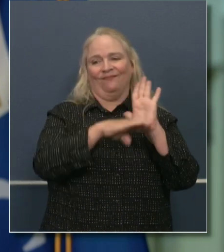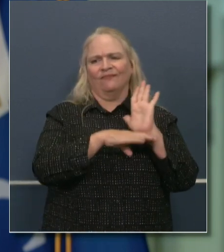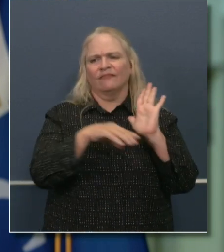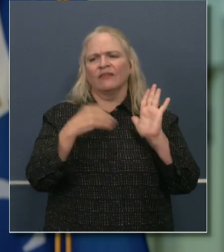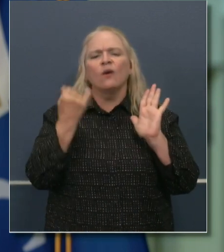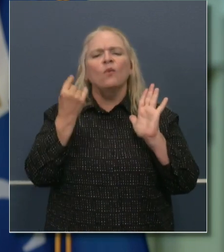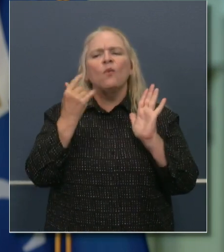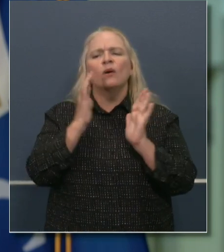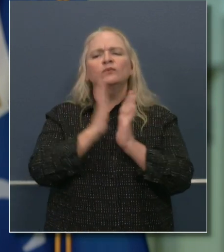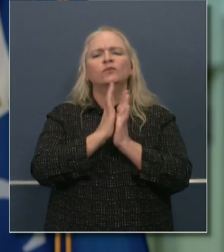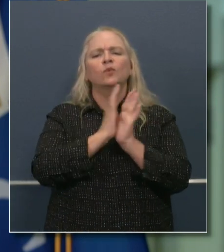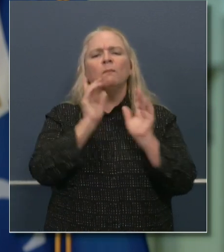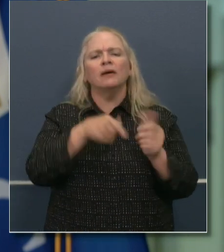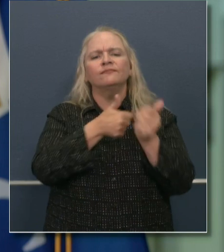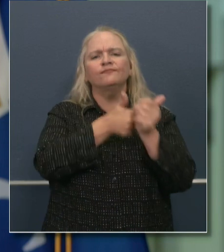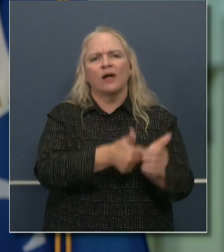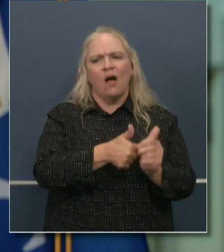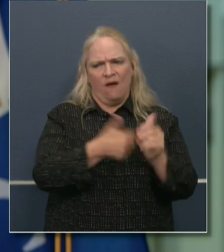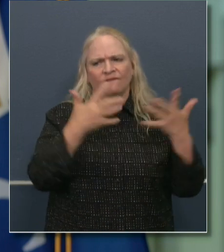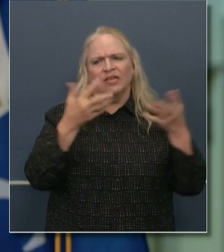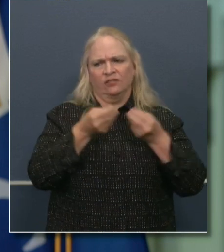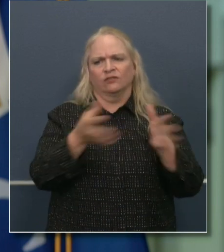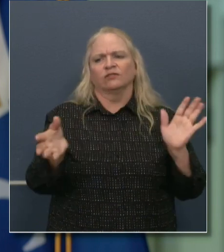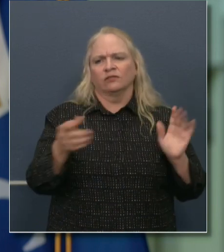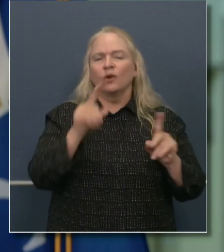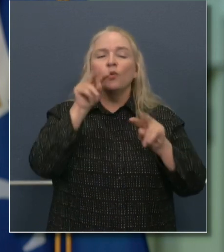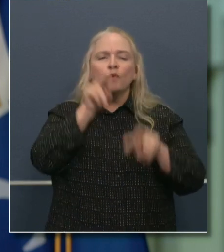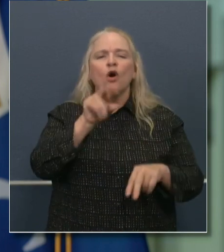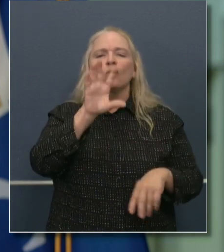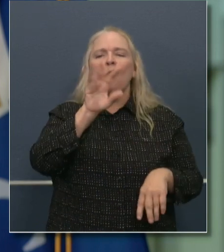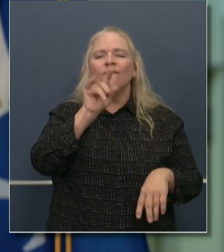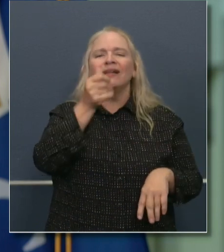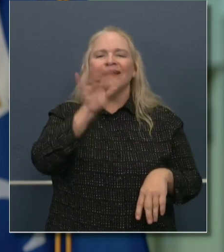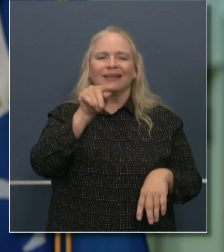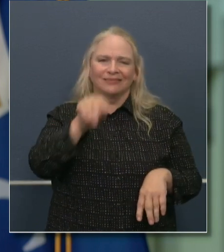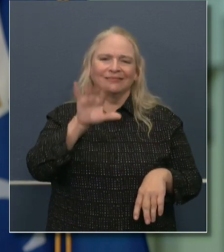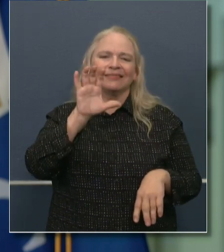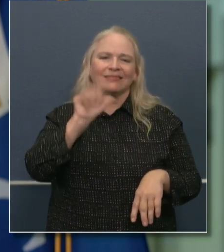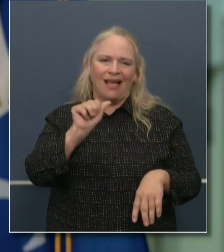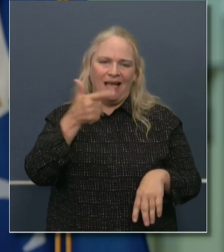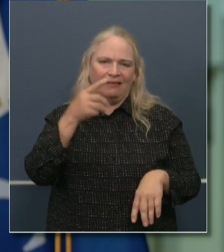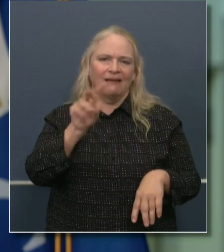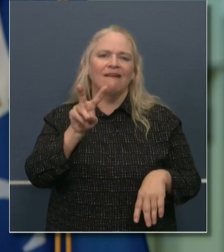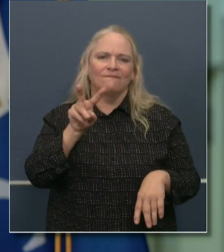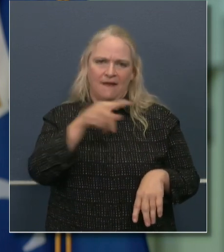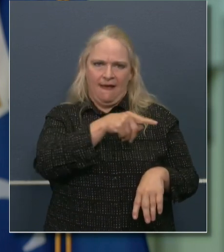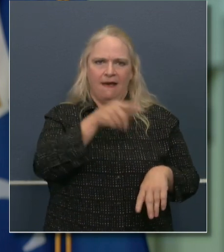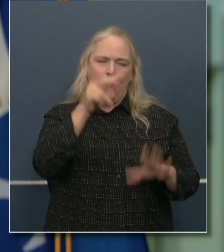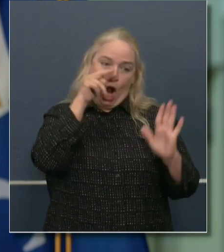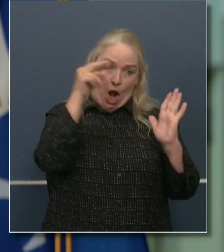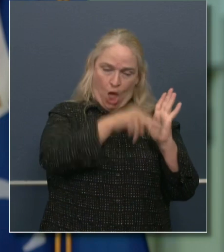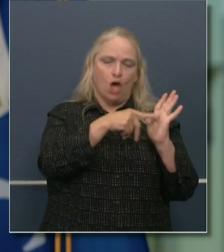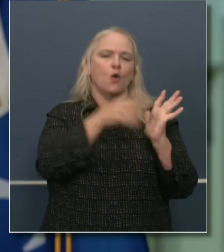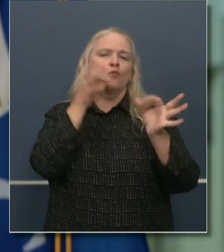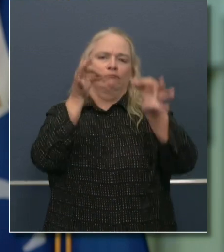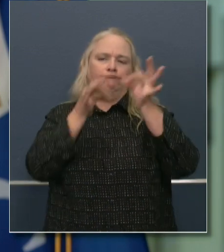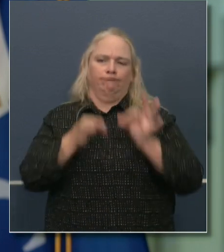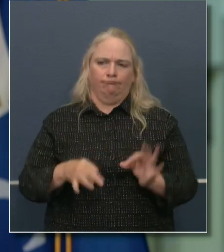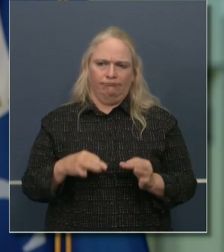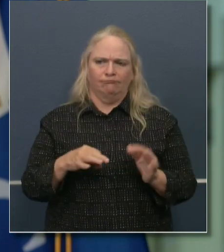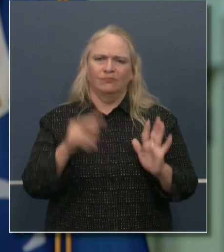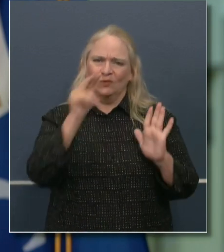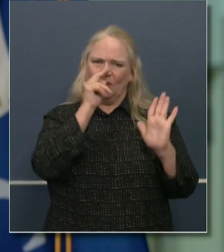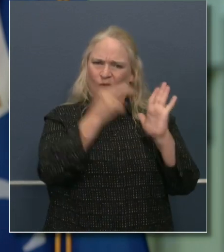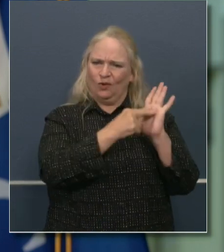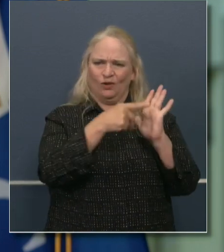and others to go to the COVID19.ca.gov website, COVID19.ca.gov ca.gov website. You'll see the